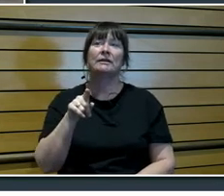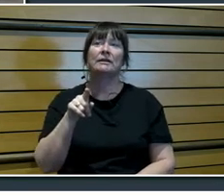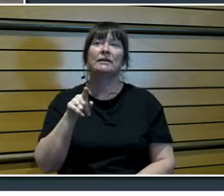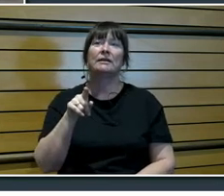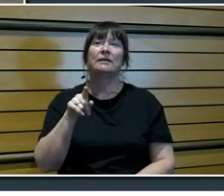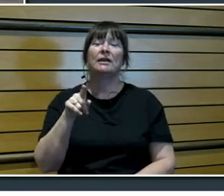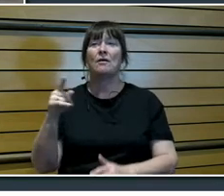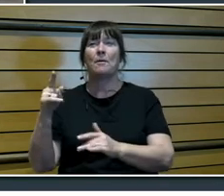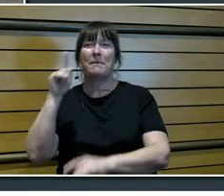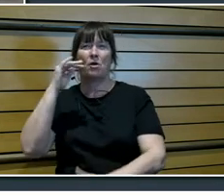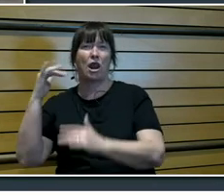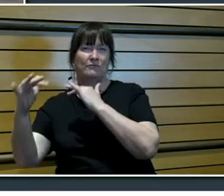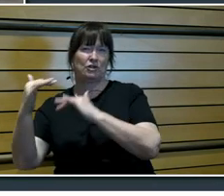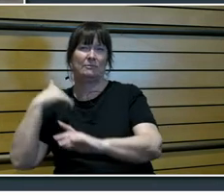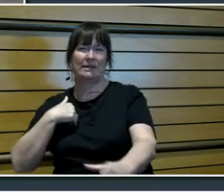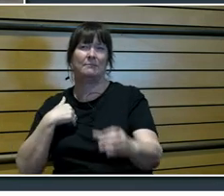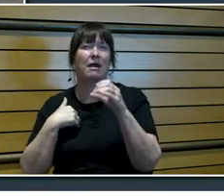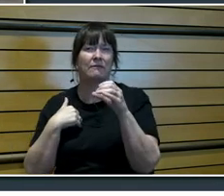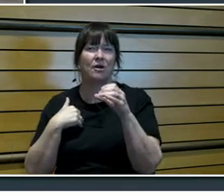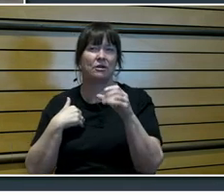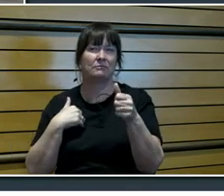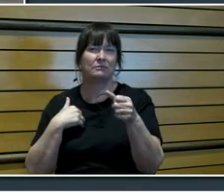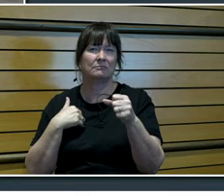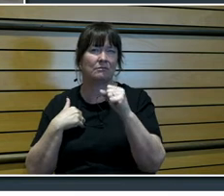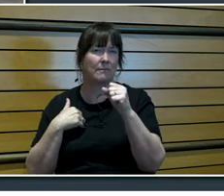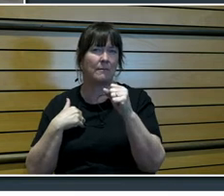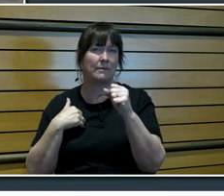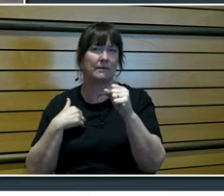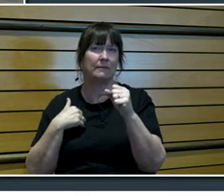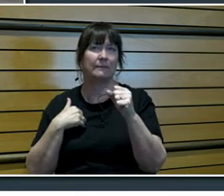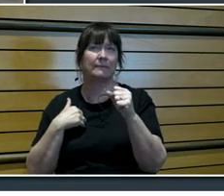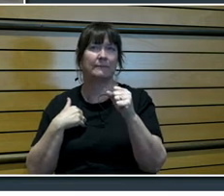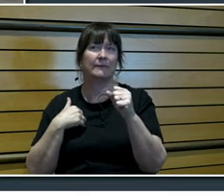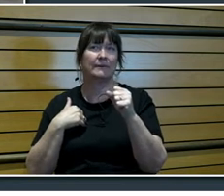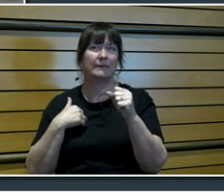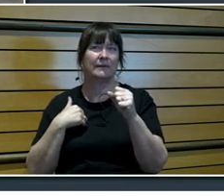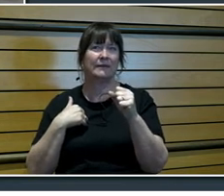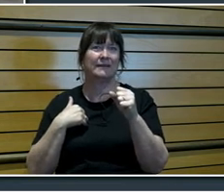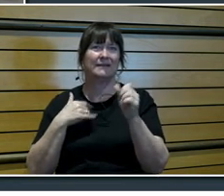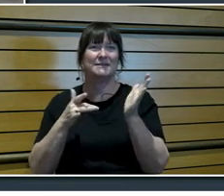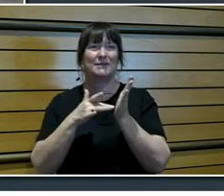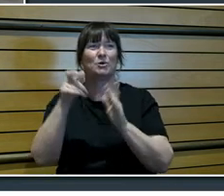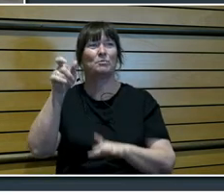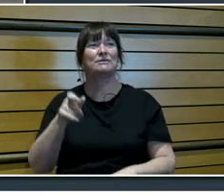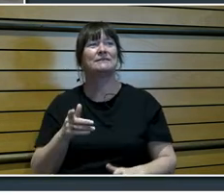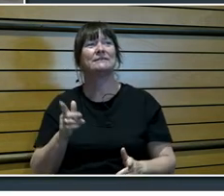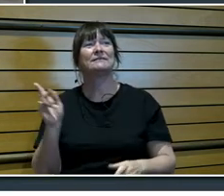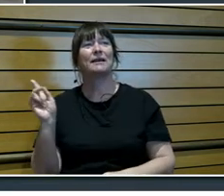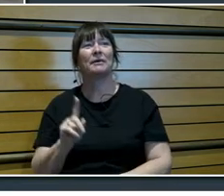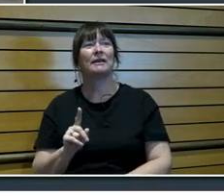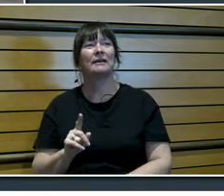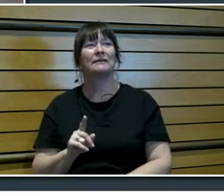for the people on live stream to hear you if you're... Here we go. Here's our... Can you hear me now? Guru. Hold that thought. Is that